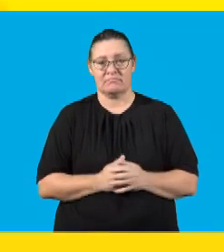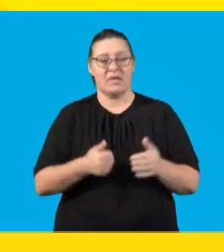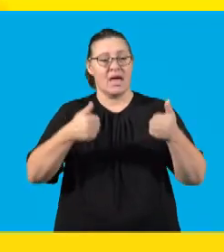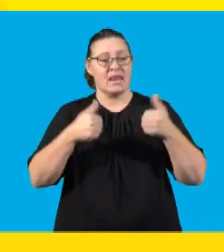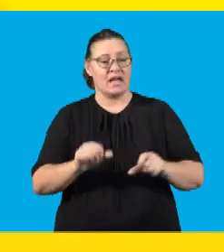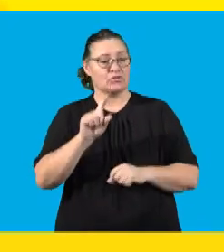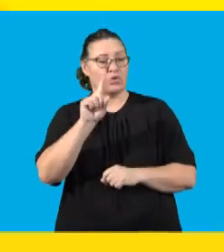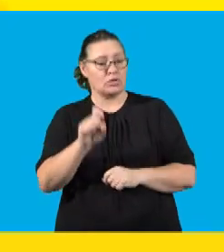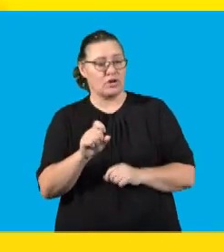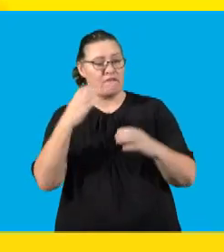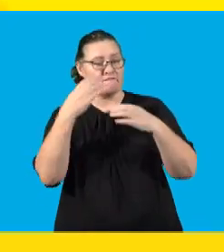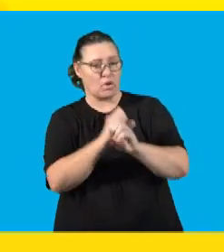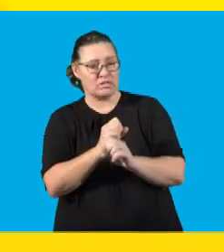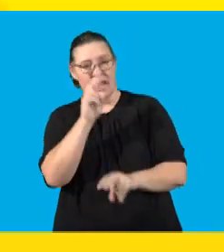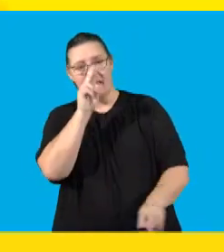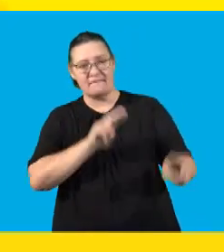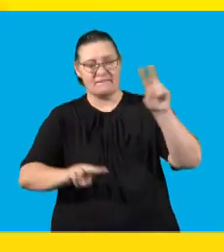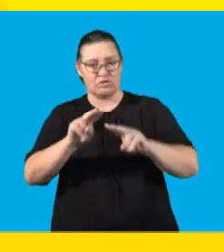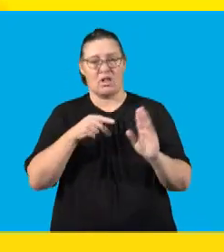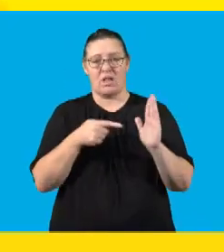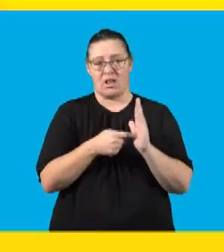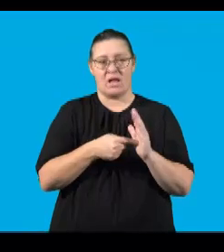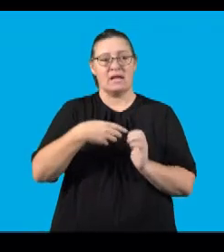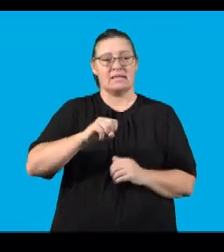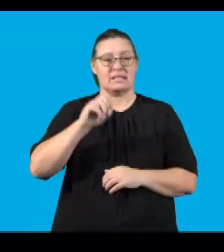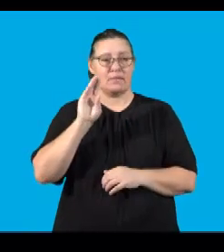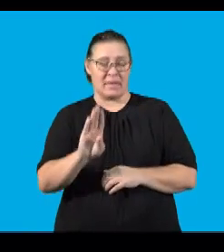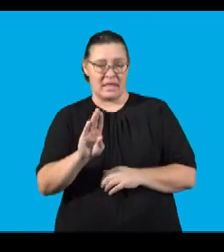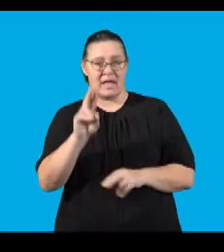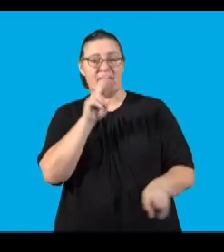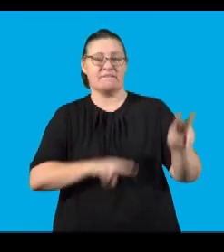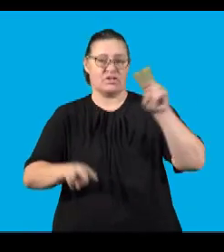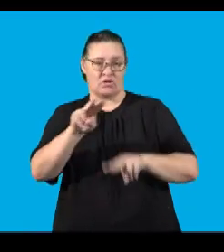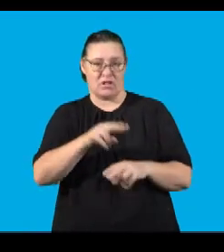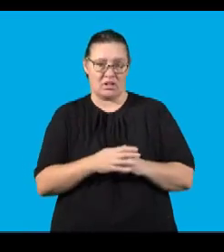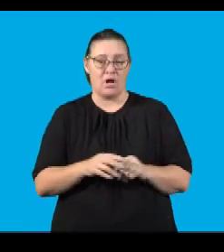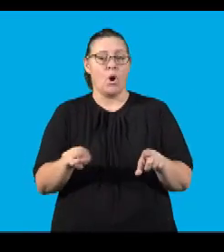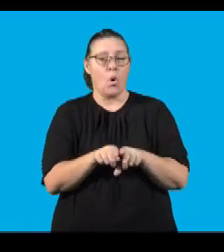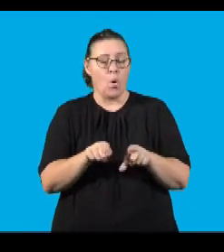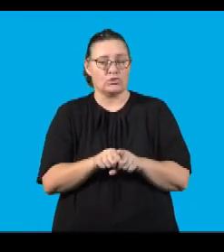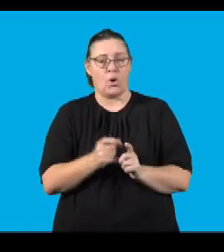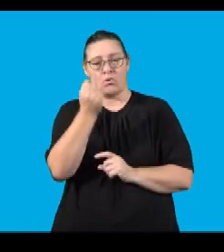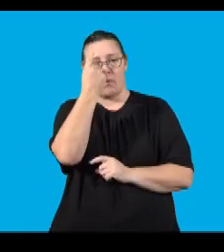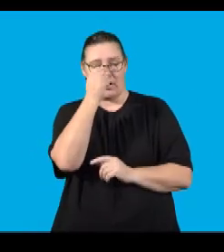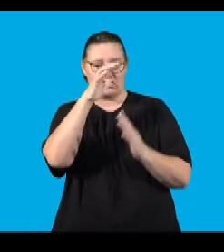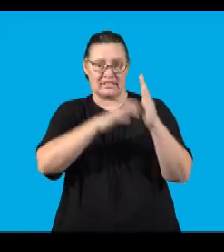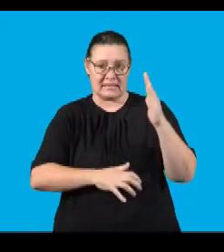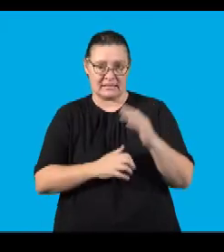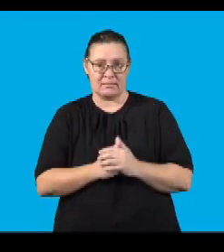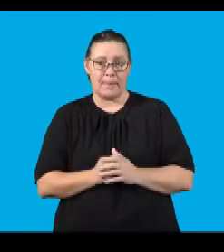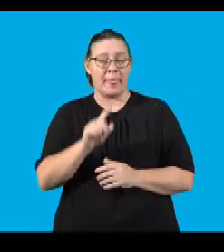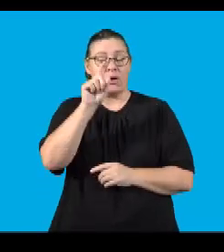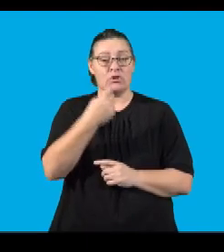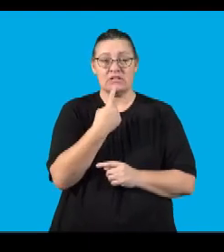The next question focuses on a visual element. So text B is a visual text, but it is also a comprehension text.